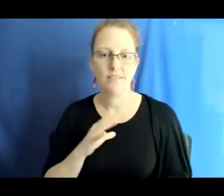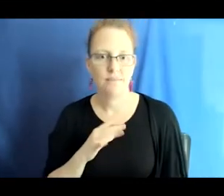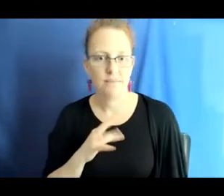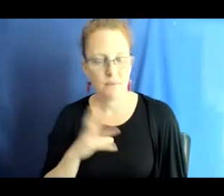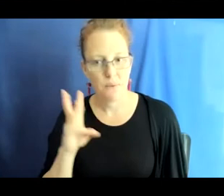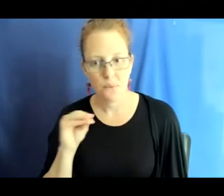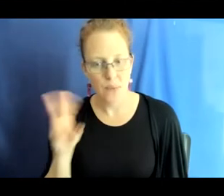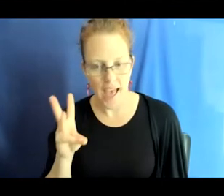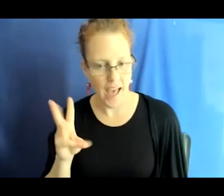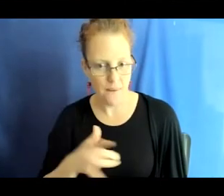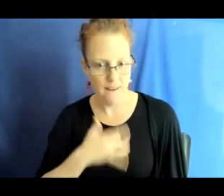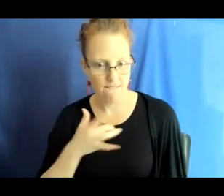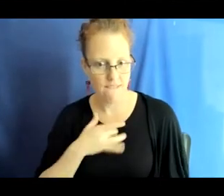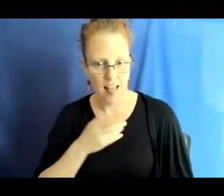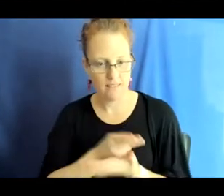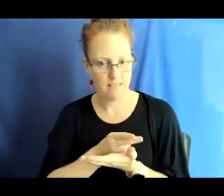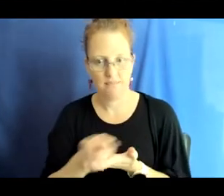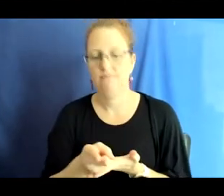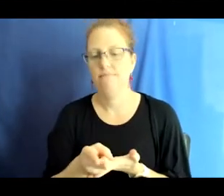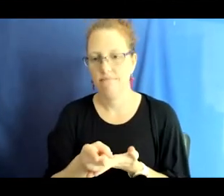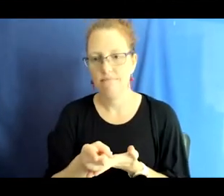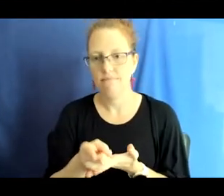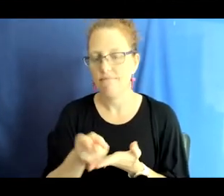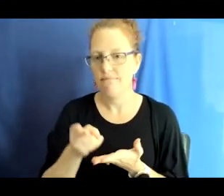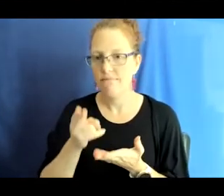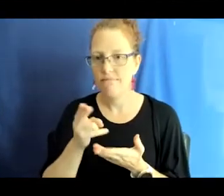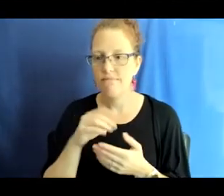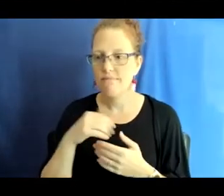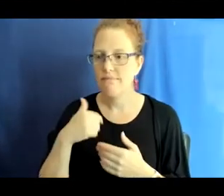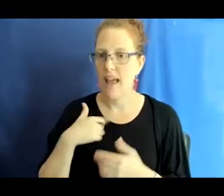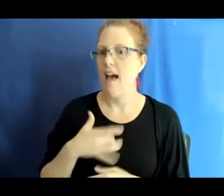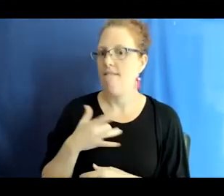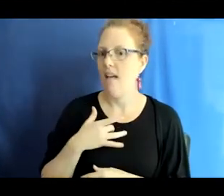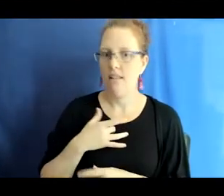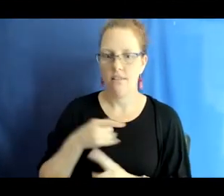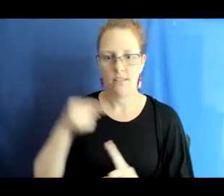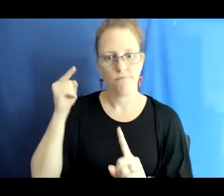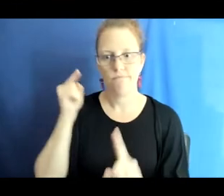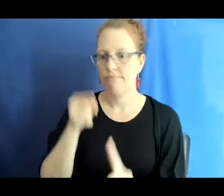true, you know, true documentary as far as I felt it. It was just